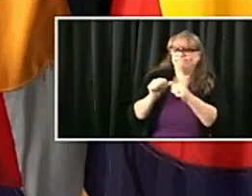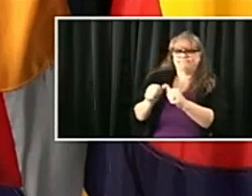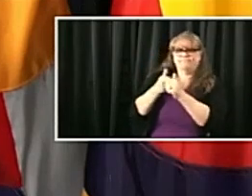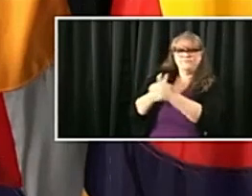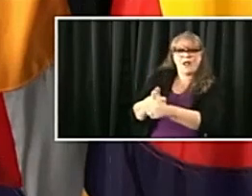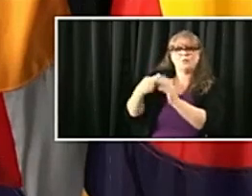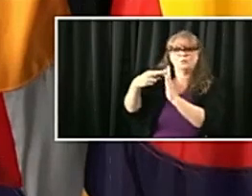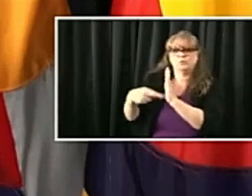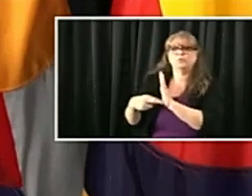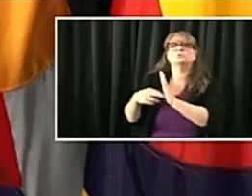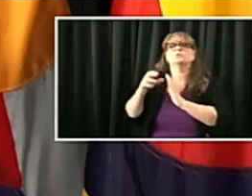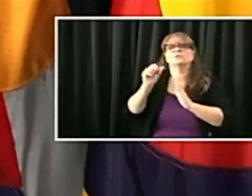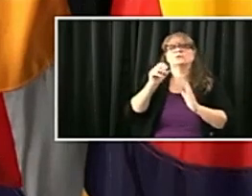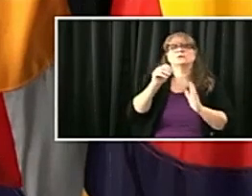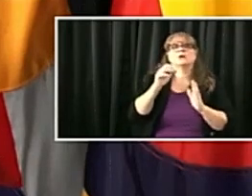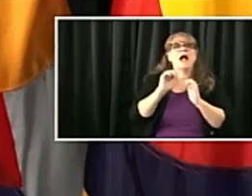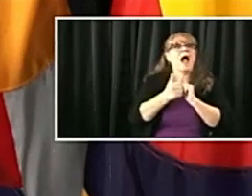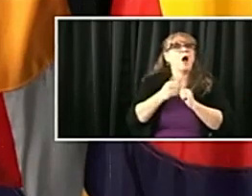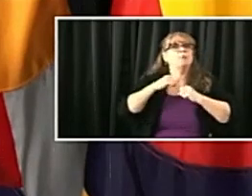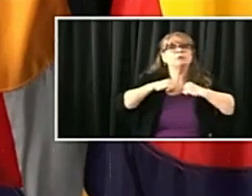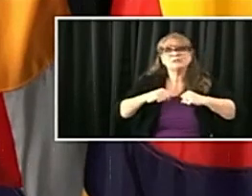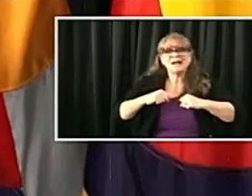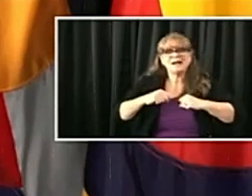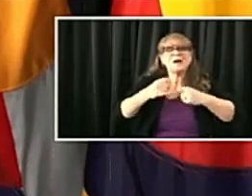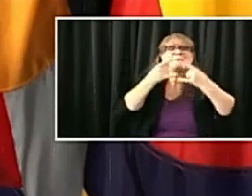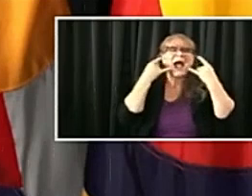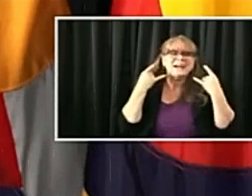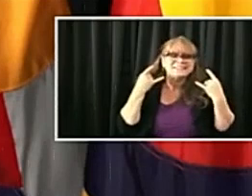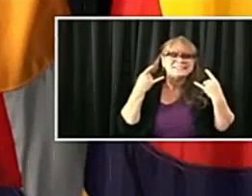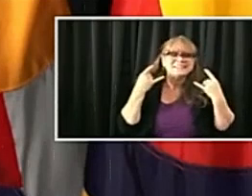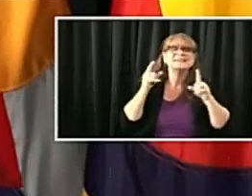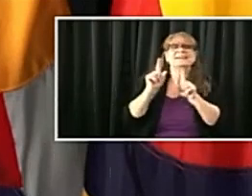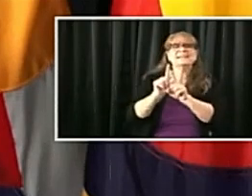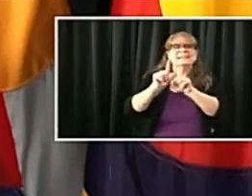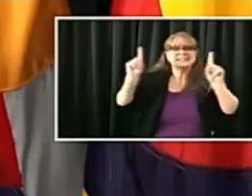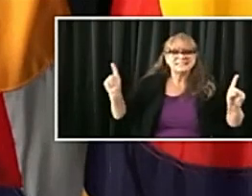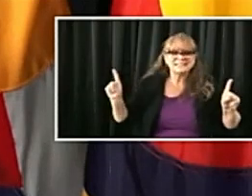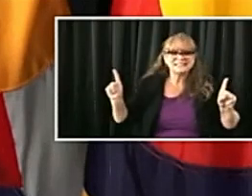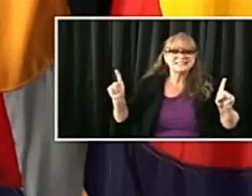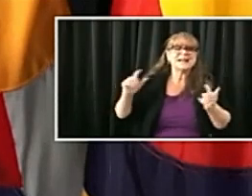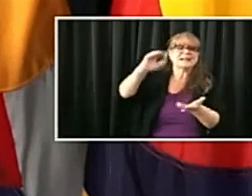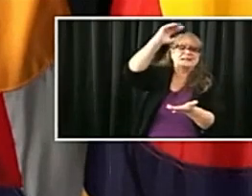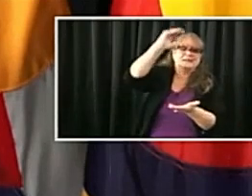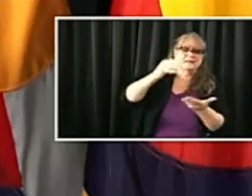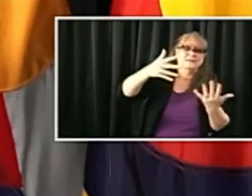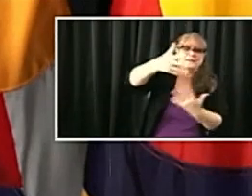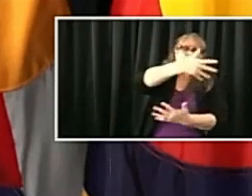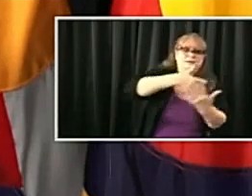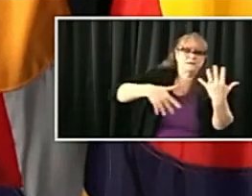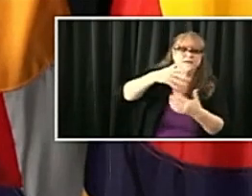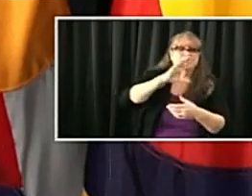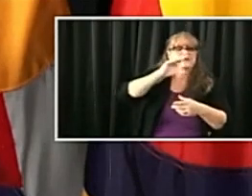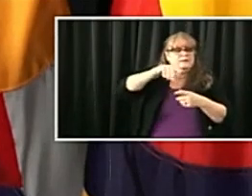masks, staying 6 feet from others, limiting social interactions whenever possible to those in your household. Look, we may be in the home stretch,